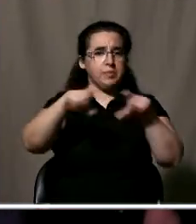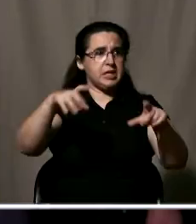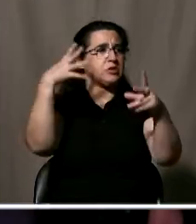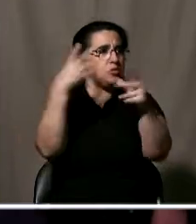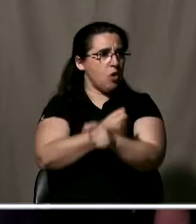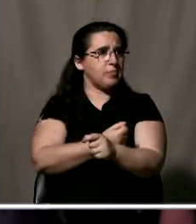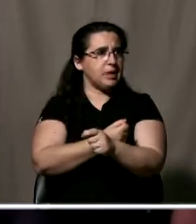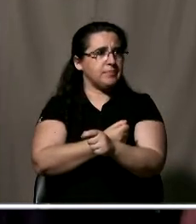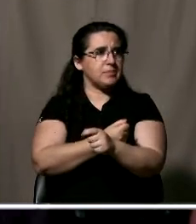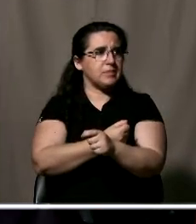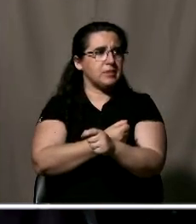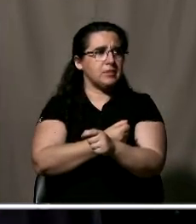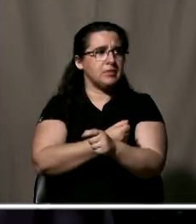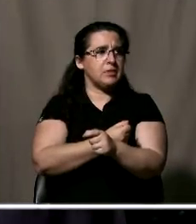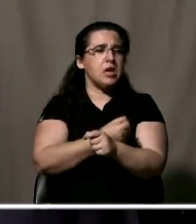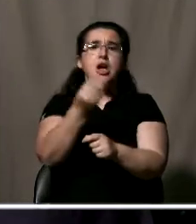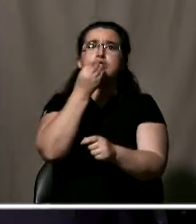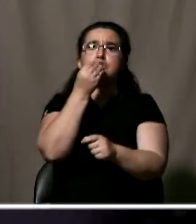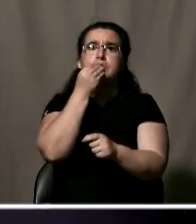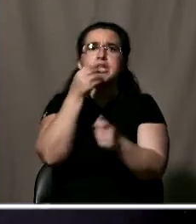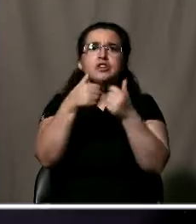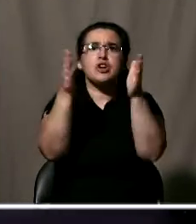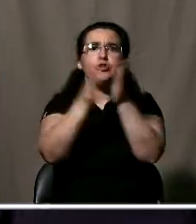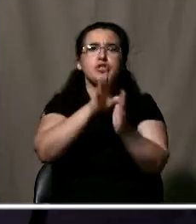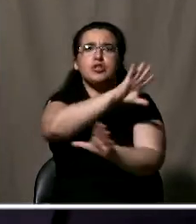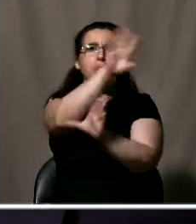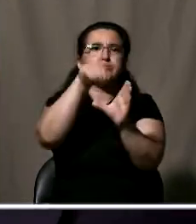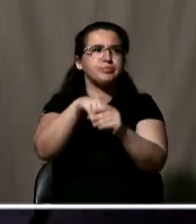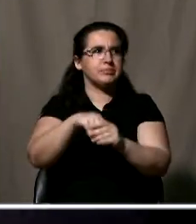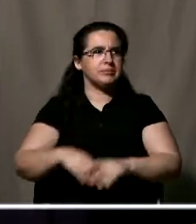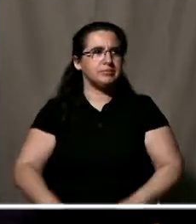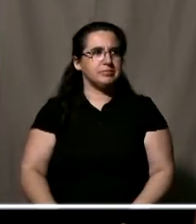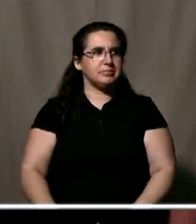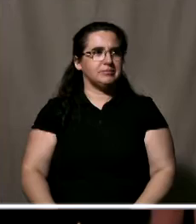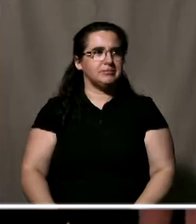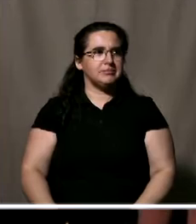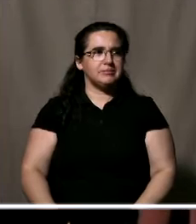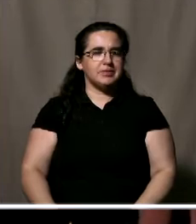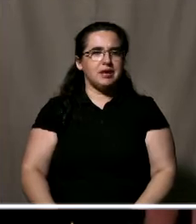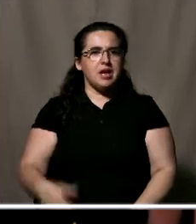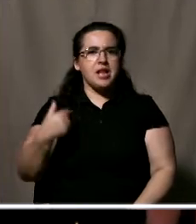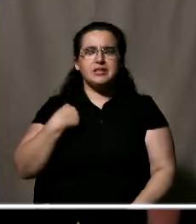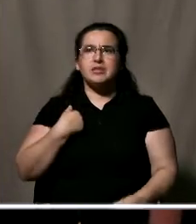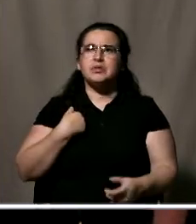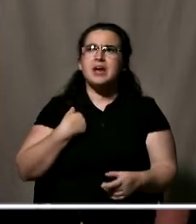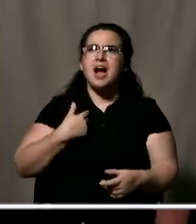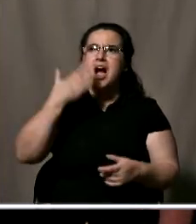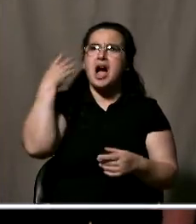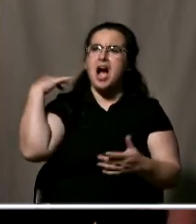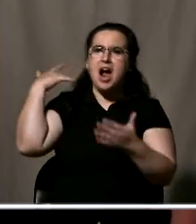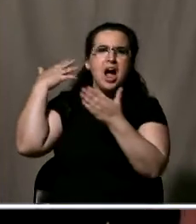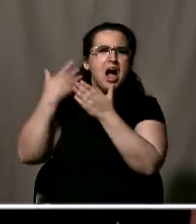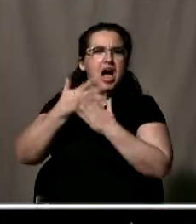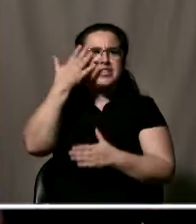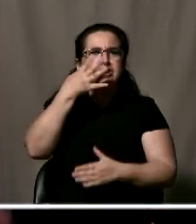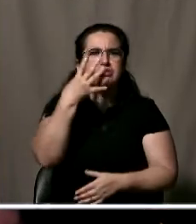the meals were free. É tudo incluído. Este é um regime tudo incluído. He was living on cheese and crackers. Ele estava a viver